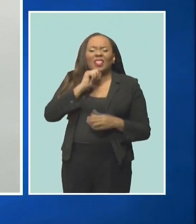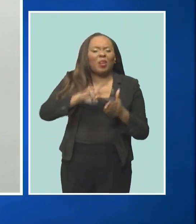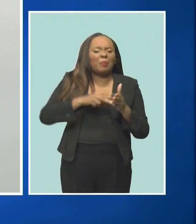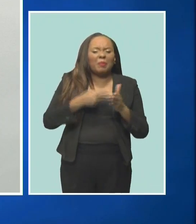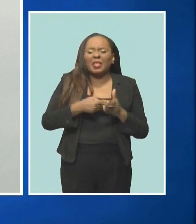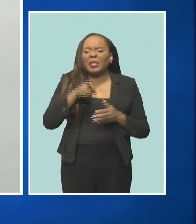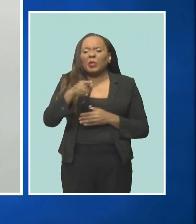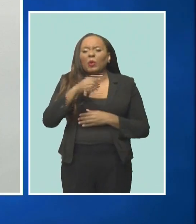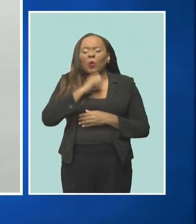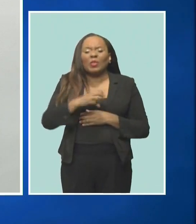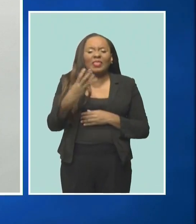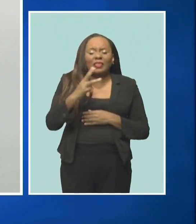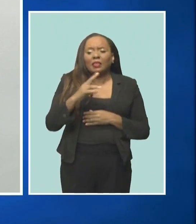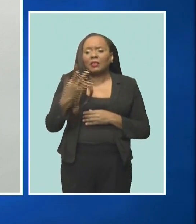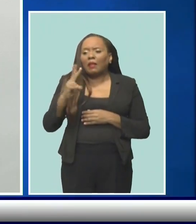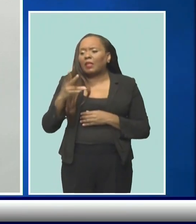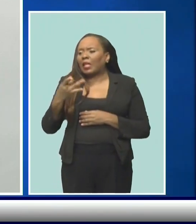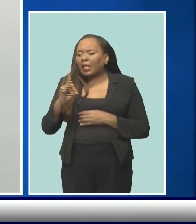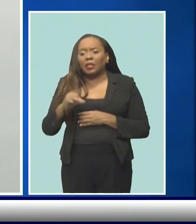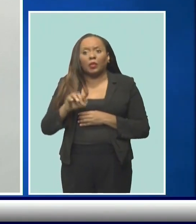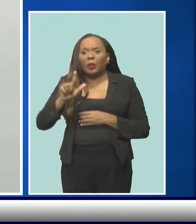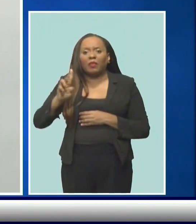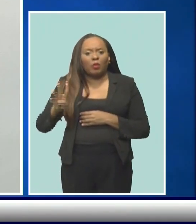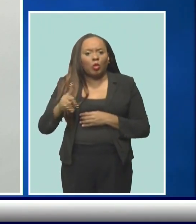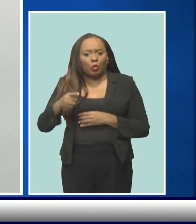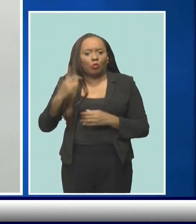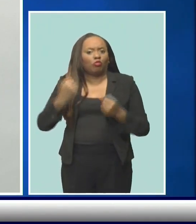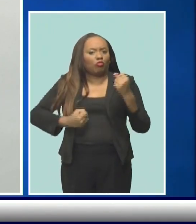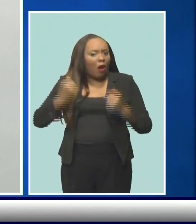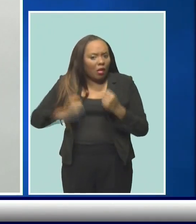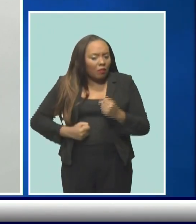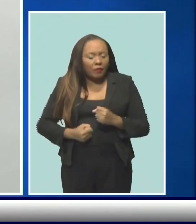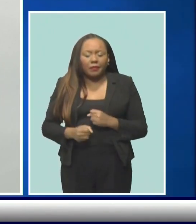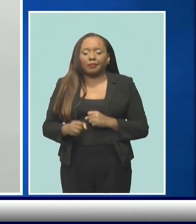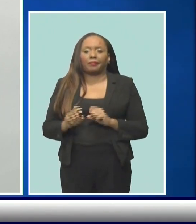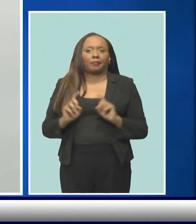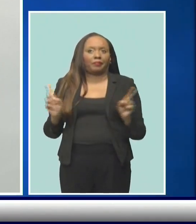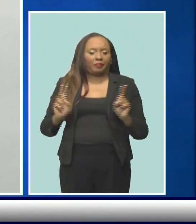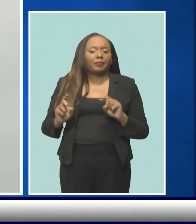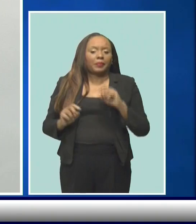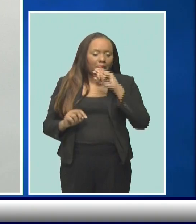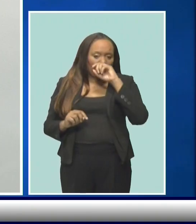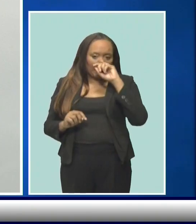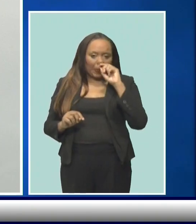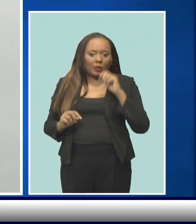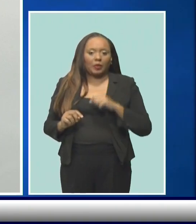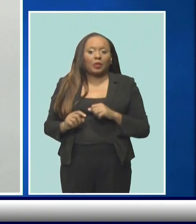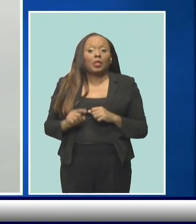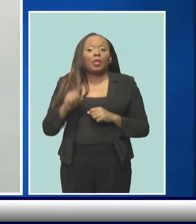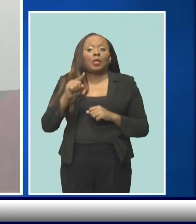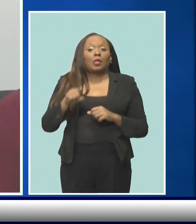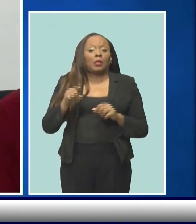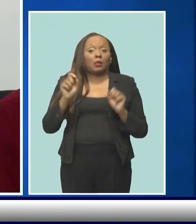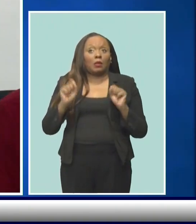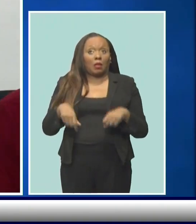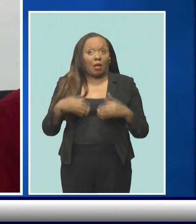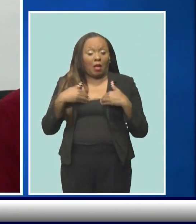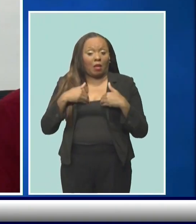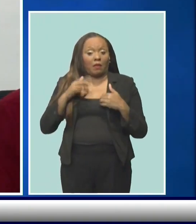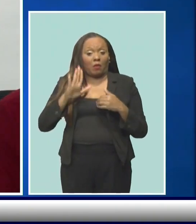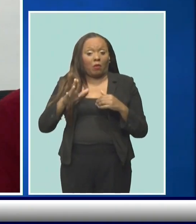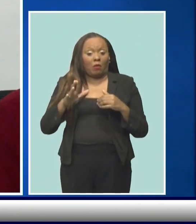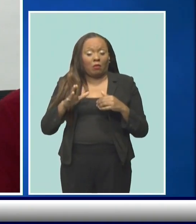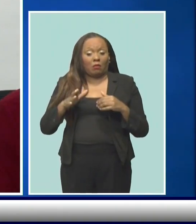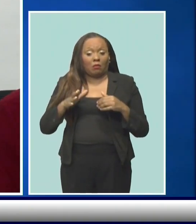17, 18, or even 24, but because the rules obviously state that you can have the permit at 25. And I'm hopeful